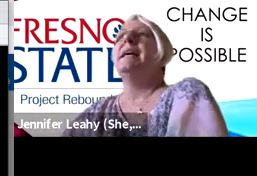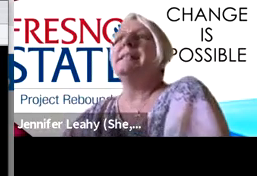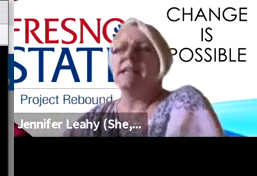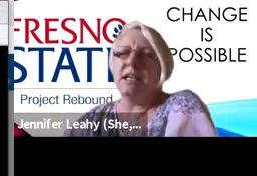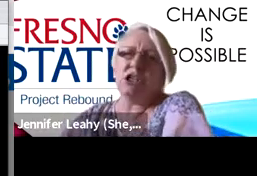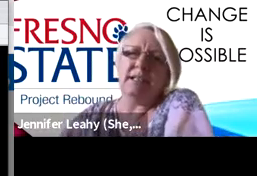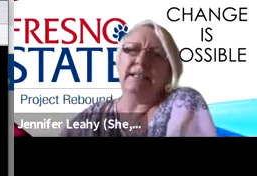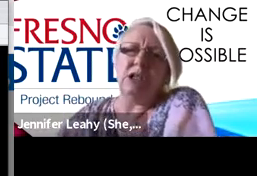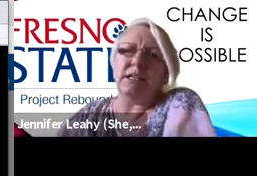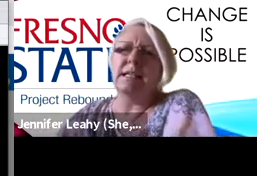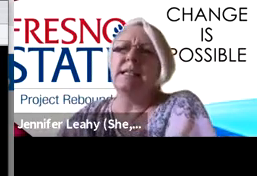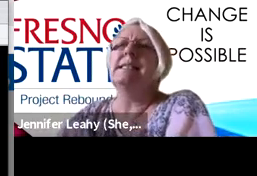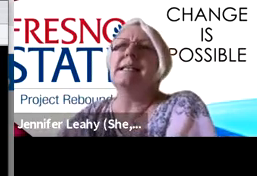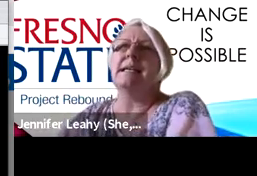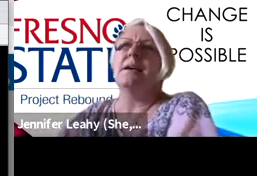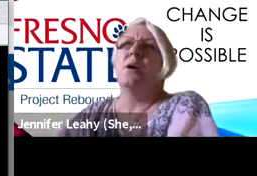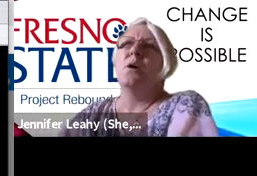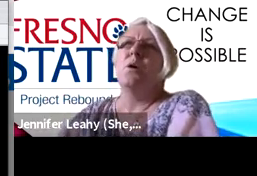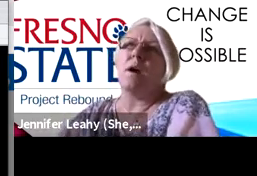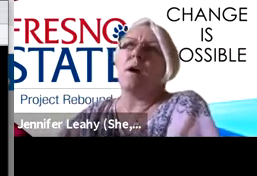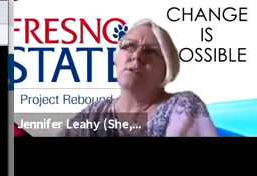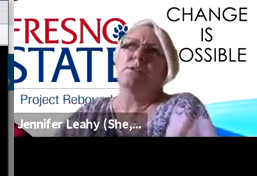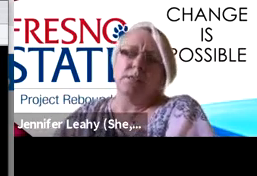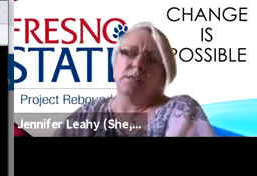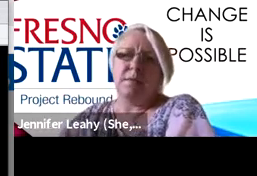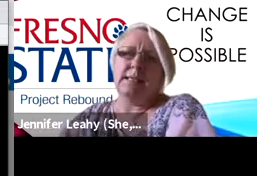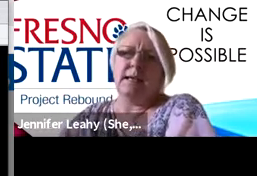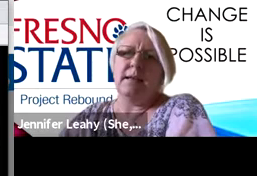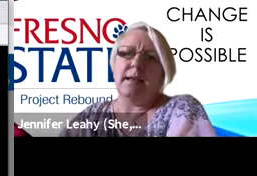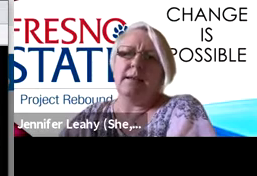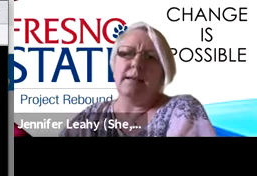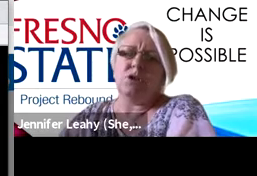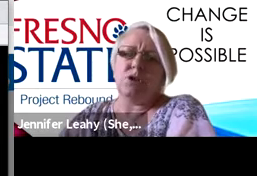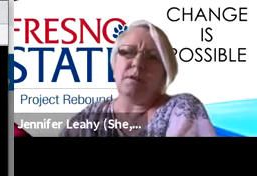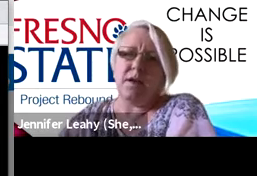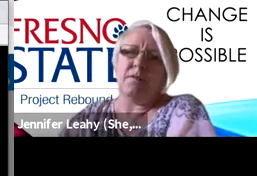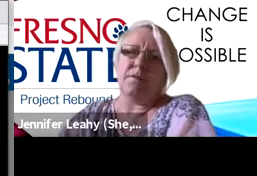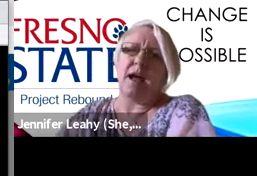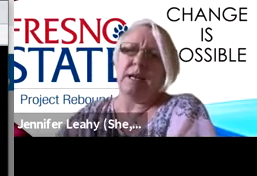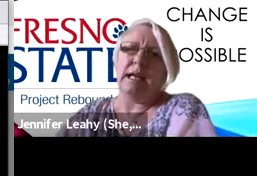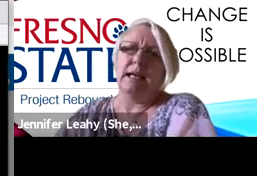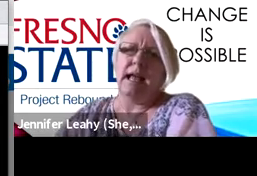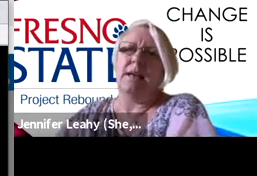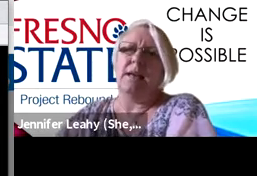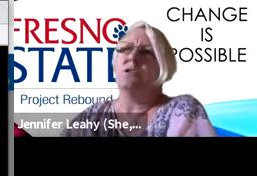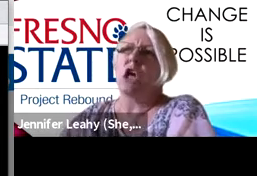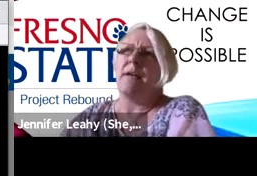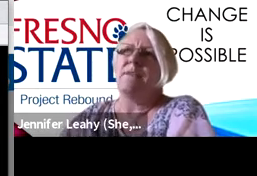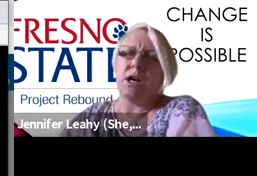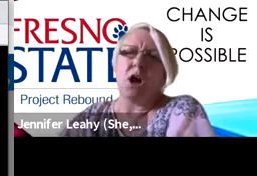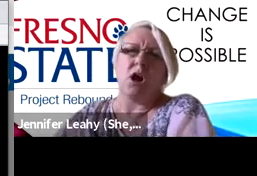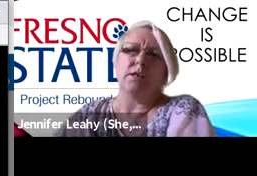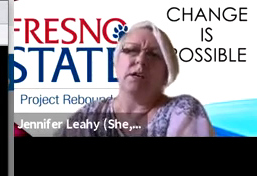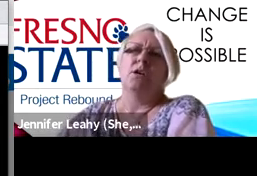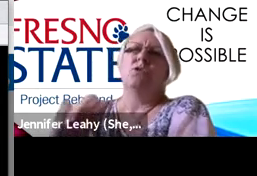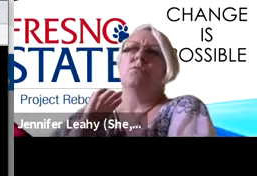have intentionally looked to see where our students are missing and in terms of equity. And we try